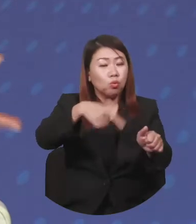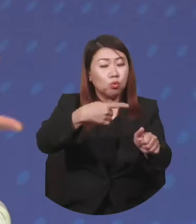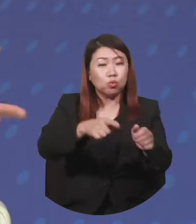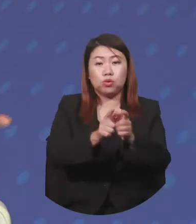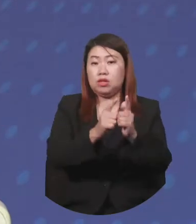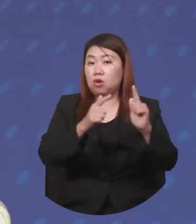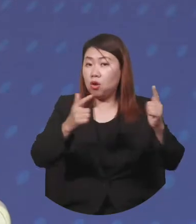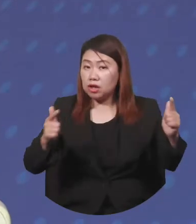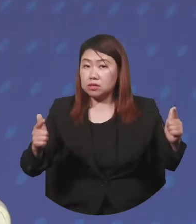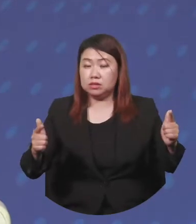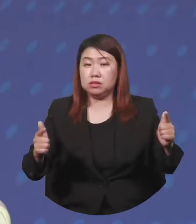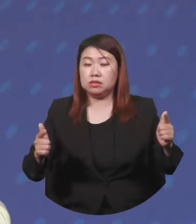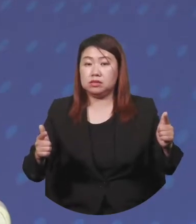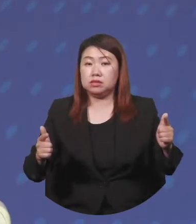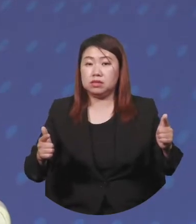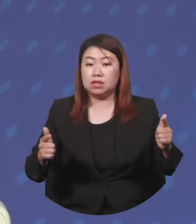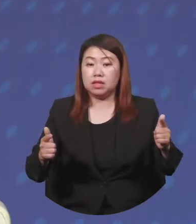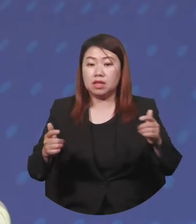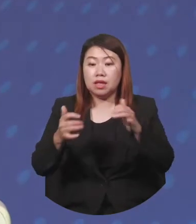human capital.